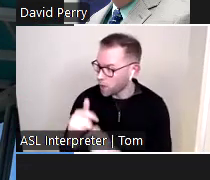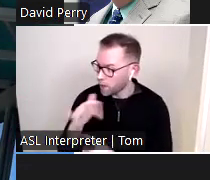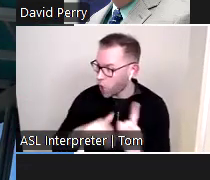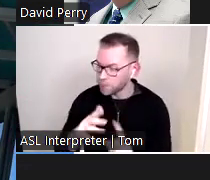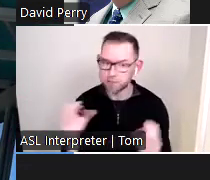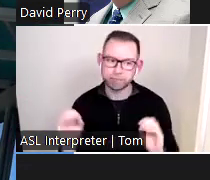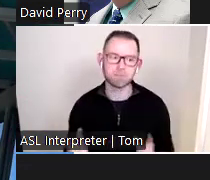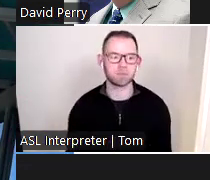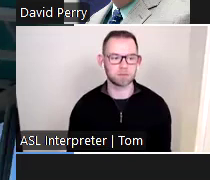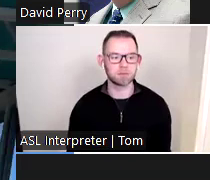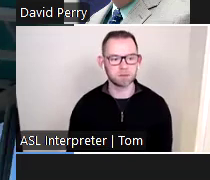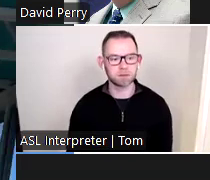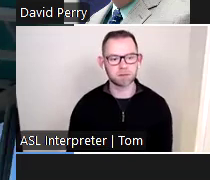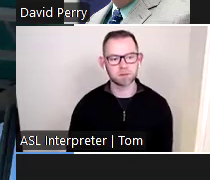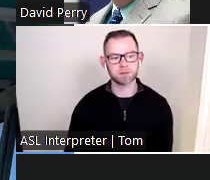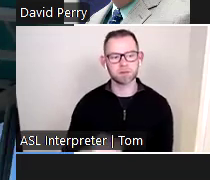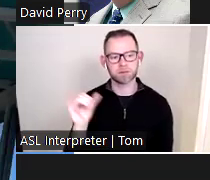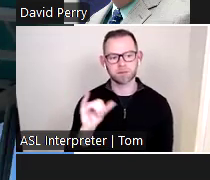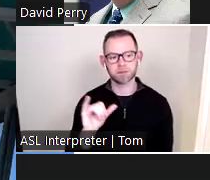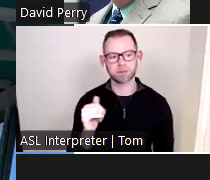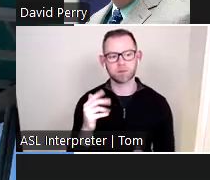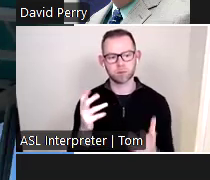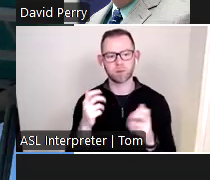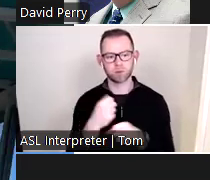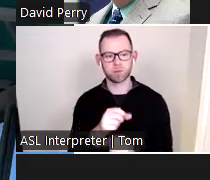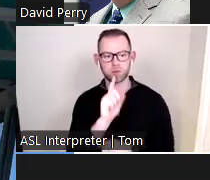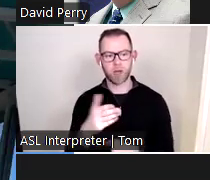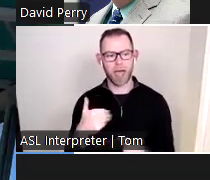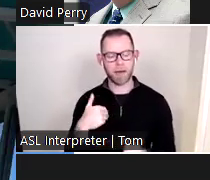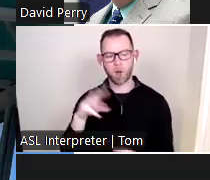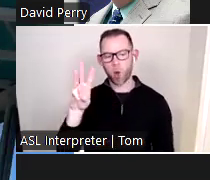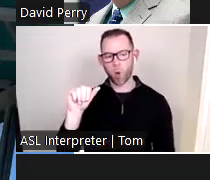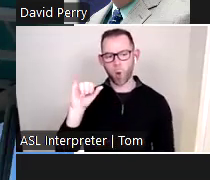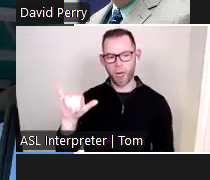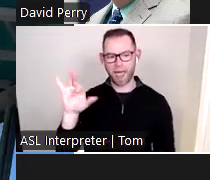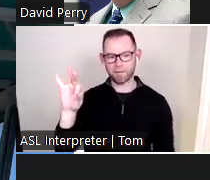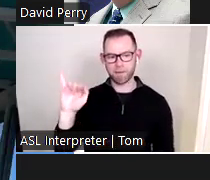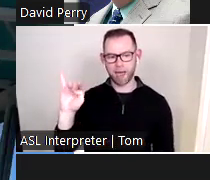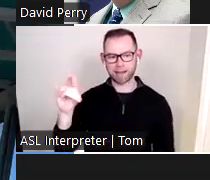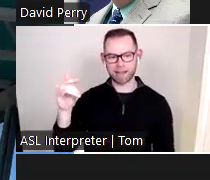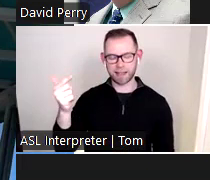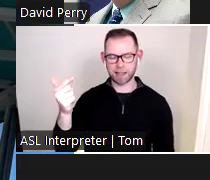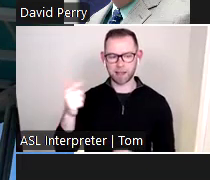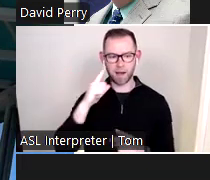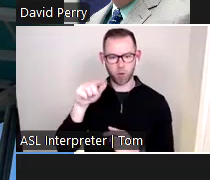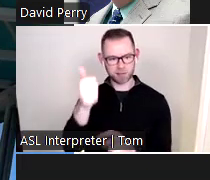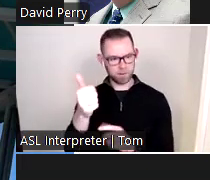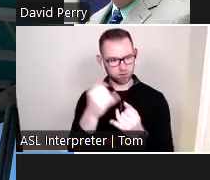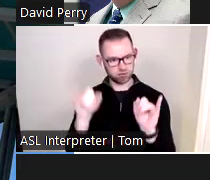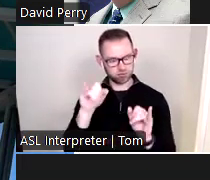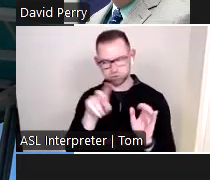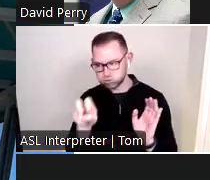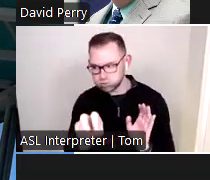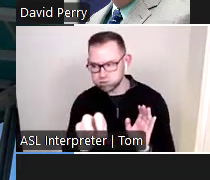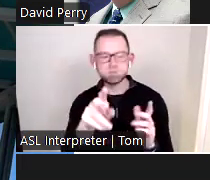unfamiliar users to the facility will be better able to navigate their way around the site. We've been refining our structural